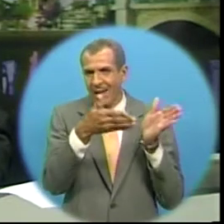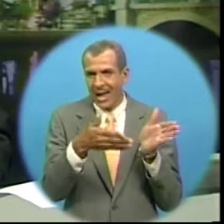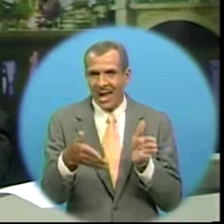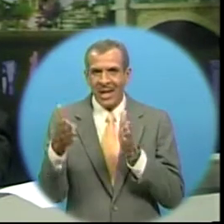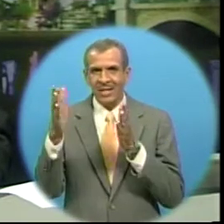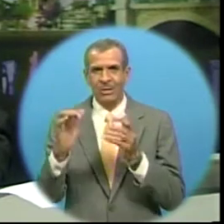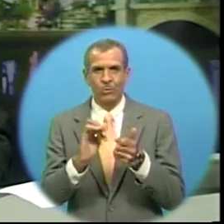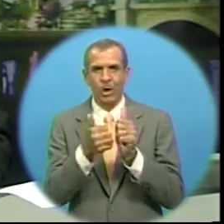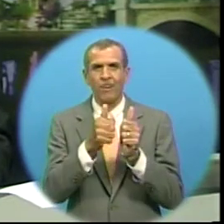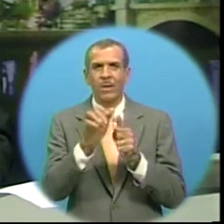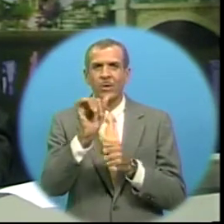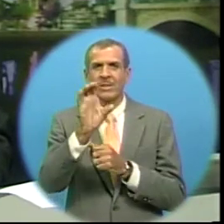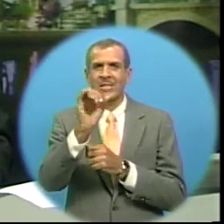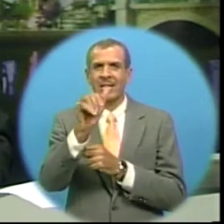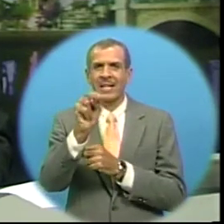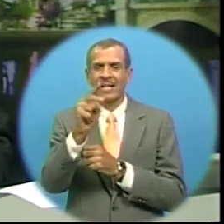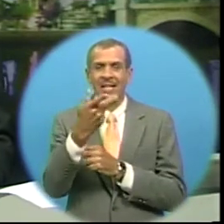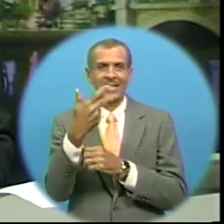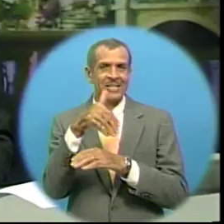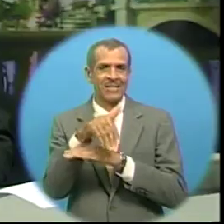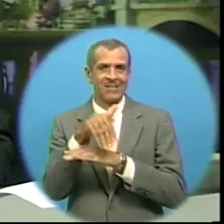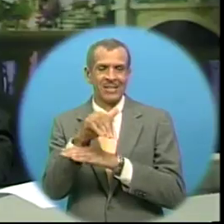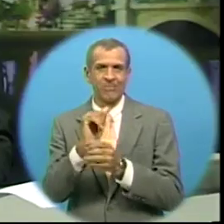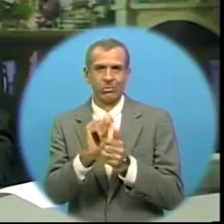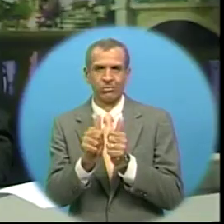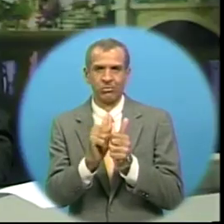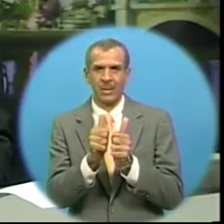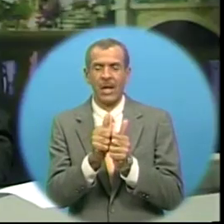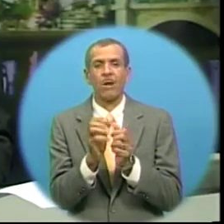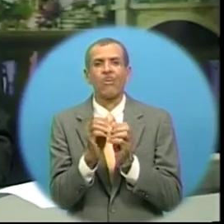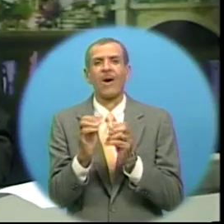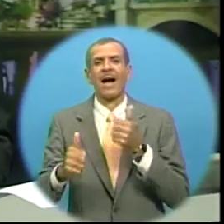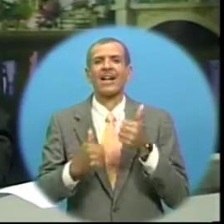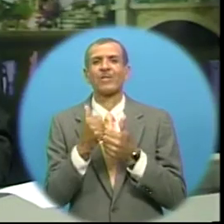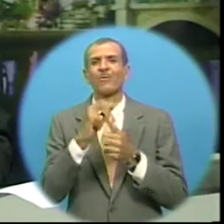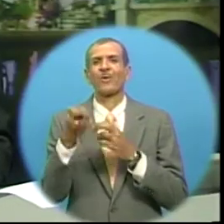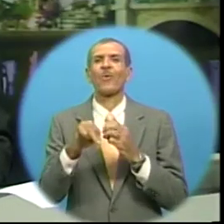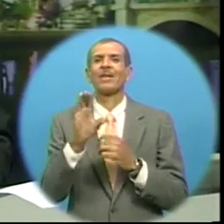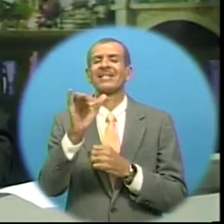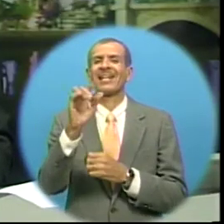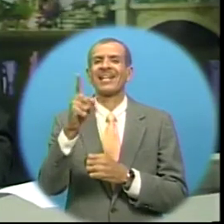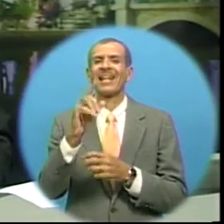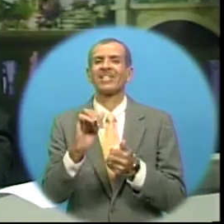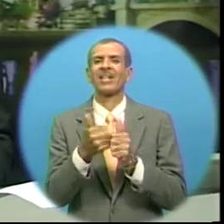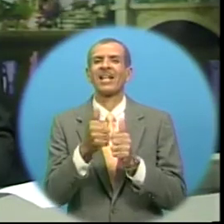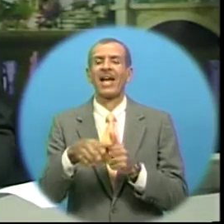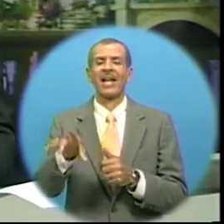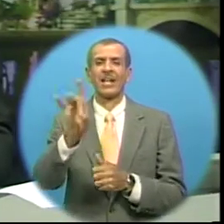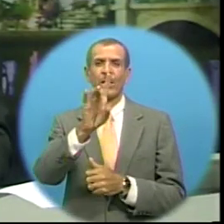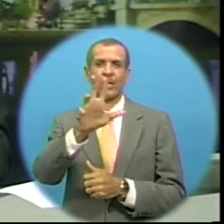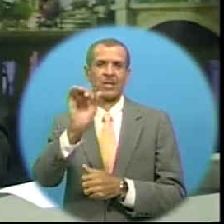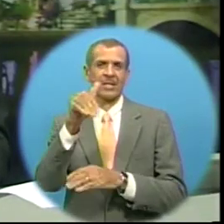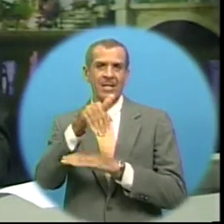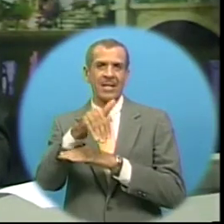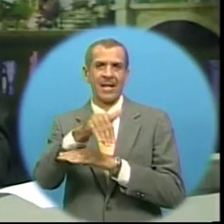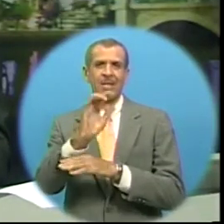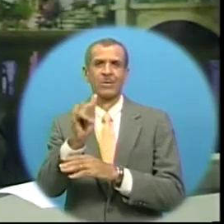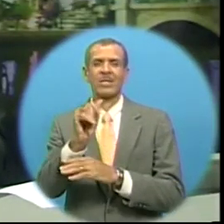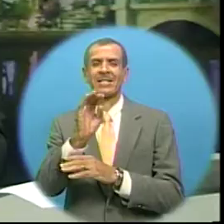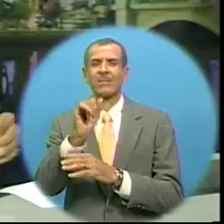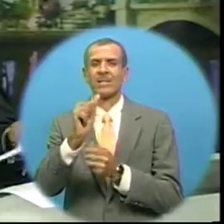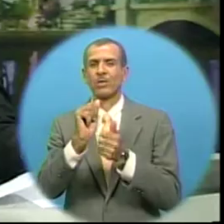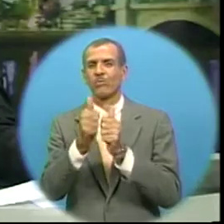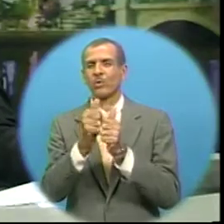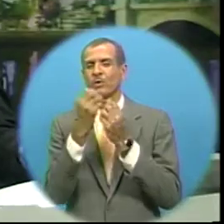Oceania in this evening's ongoing session. We'll have more action from the World Cadet Challenge at 8:30 tonight during CBC